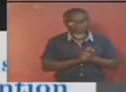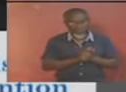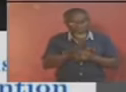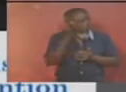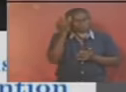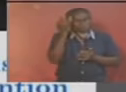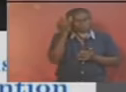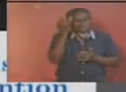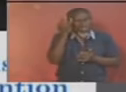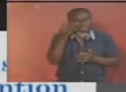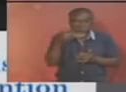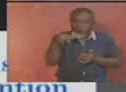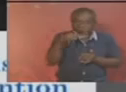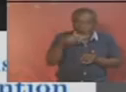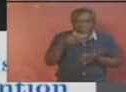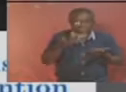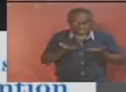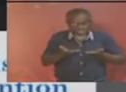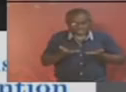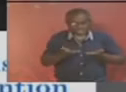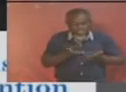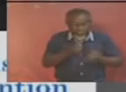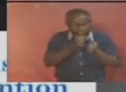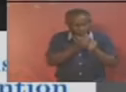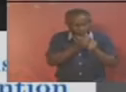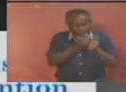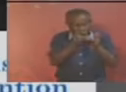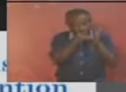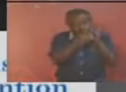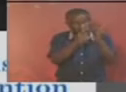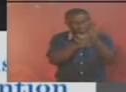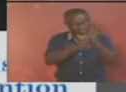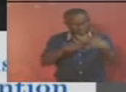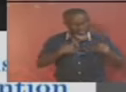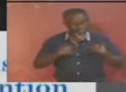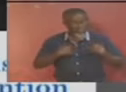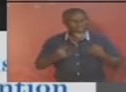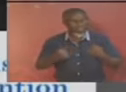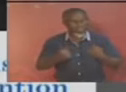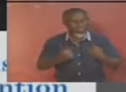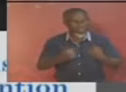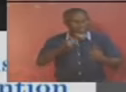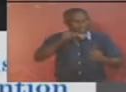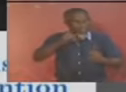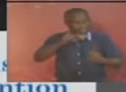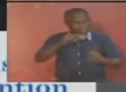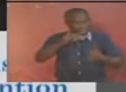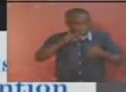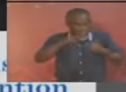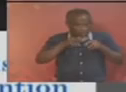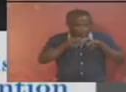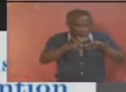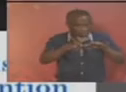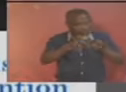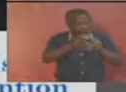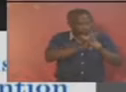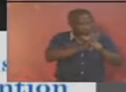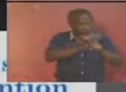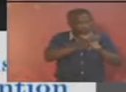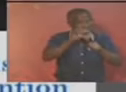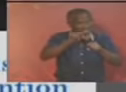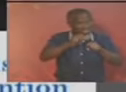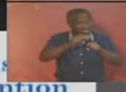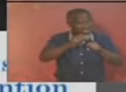of prevention of COVID. So COVID, as we know, is a viral disease transmitted from person to person through those